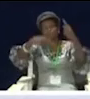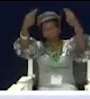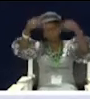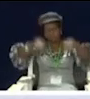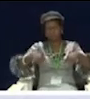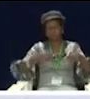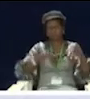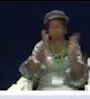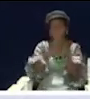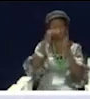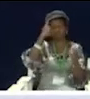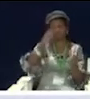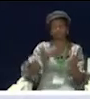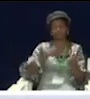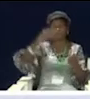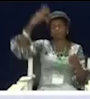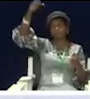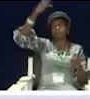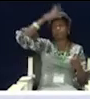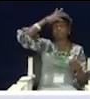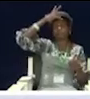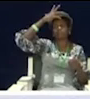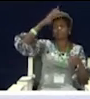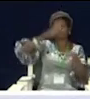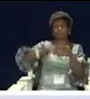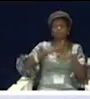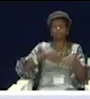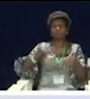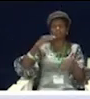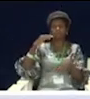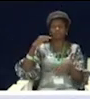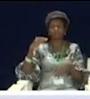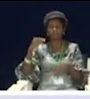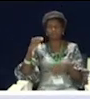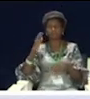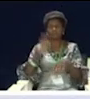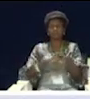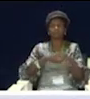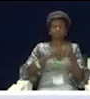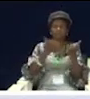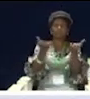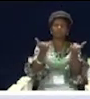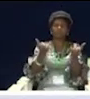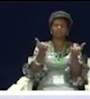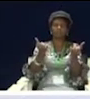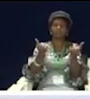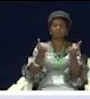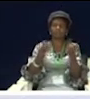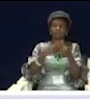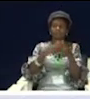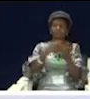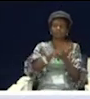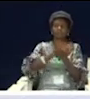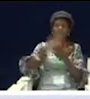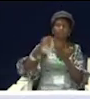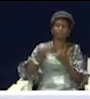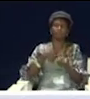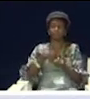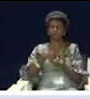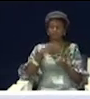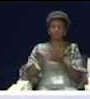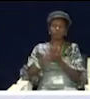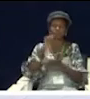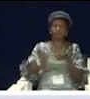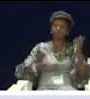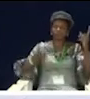pray for me, lay his hand on my leprous section, and then cleanse me. That's what